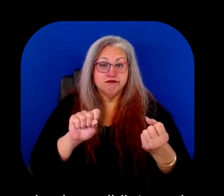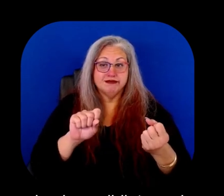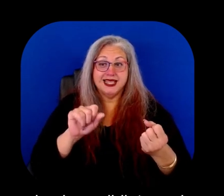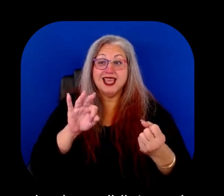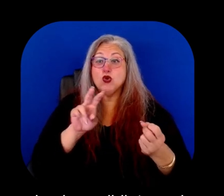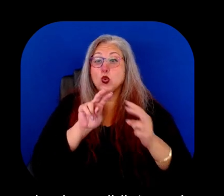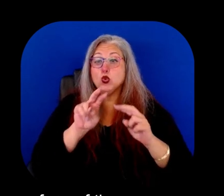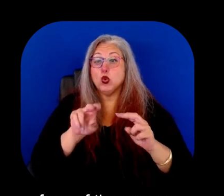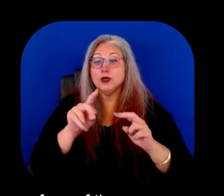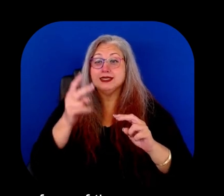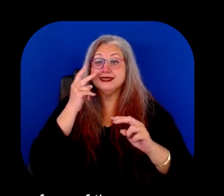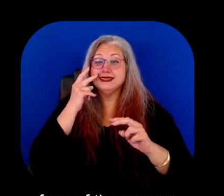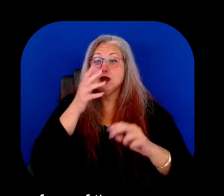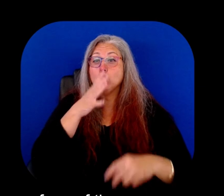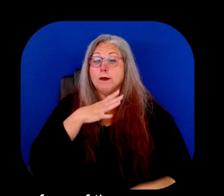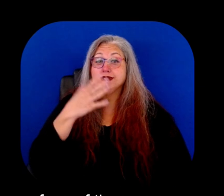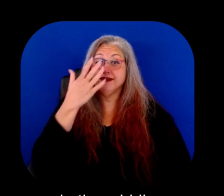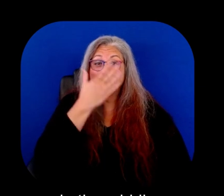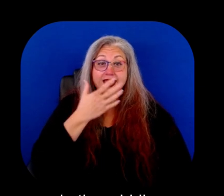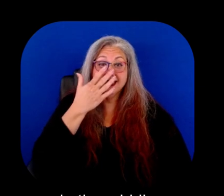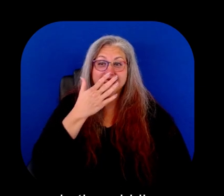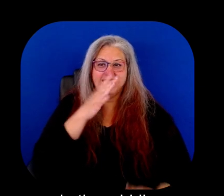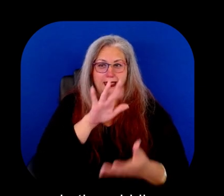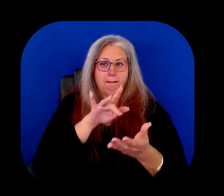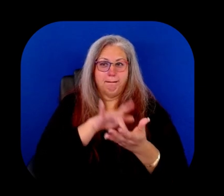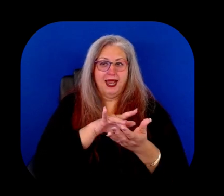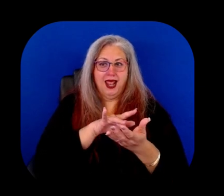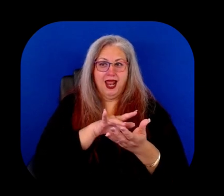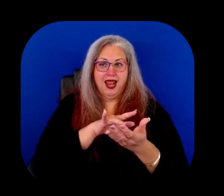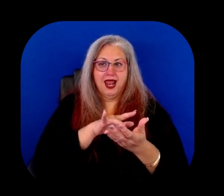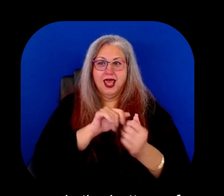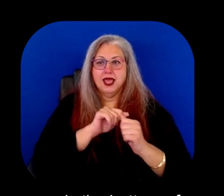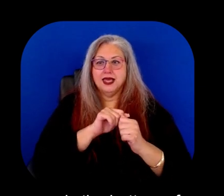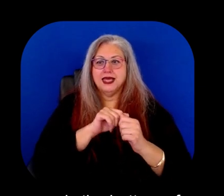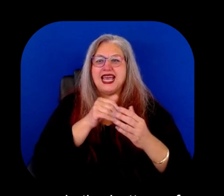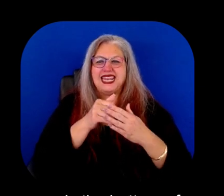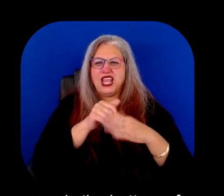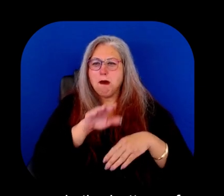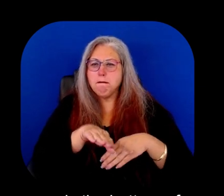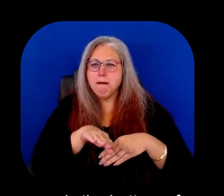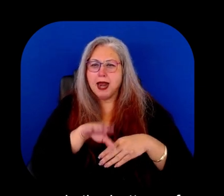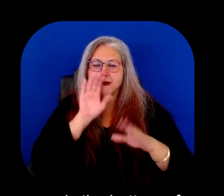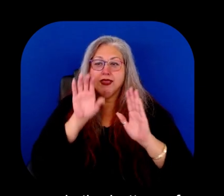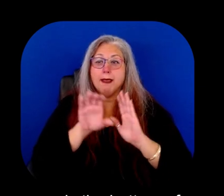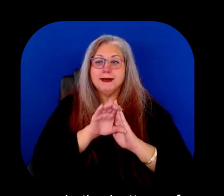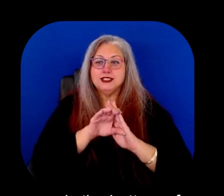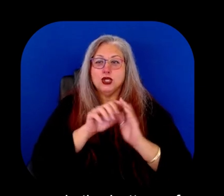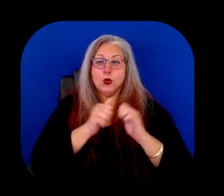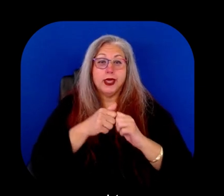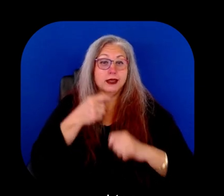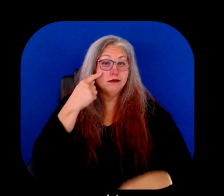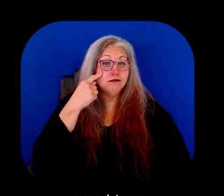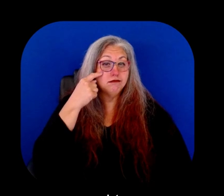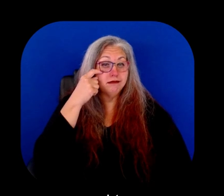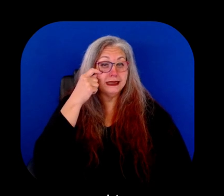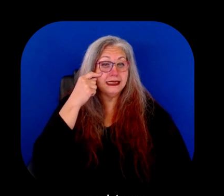if you look at the face of the woman in the middle, at the nearly the bottom of the picture, with a tear,